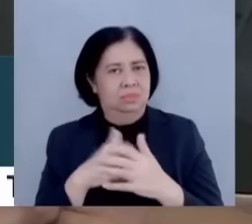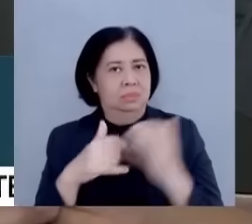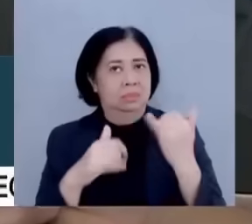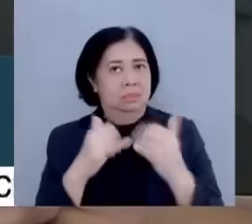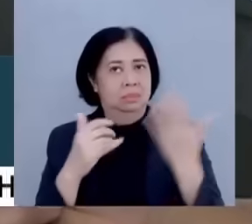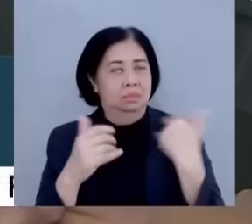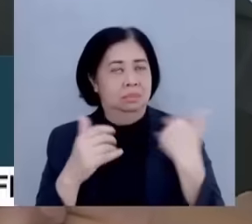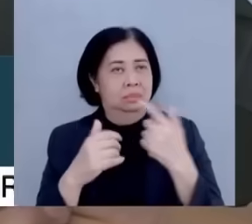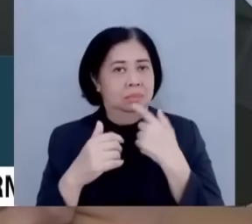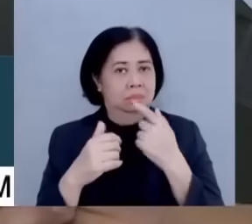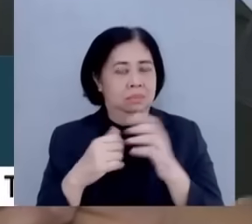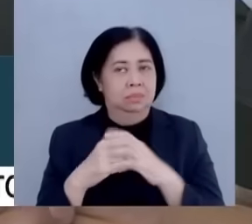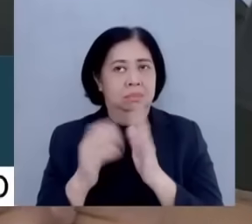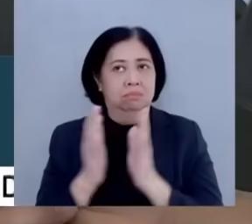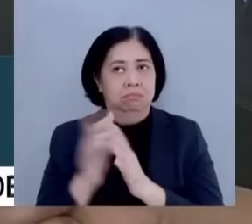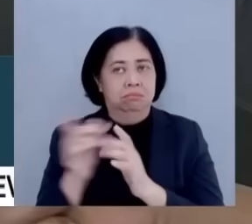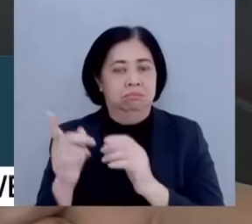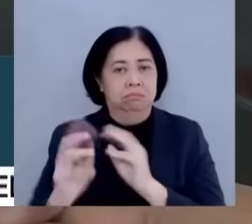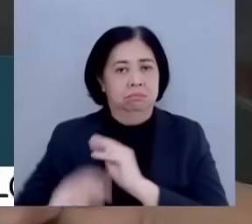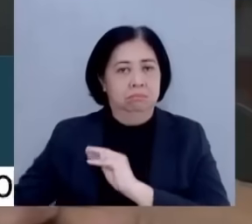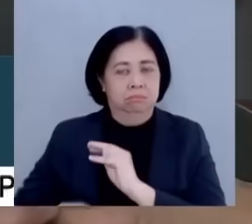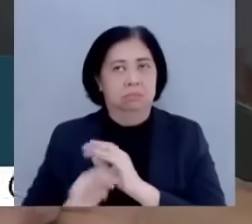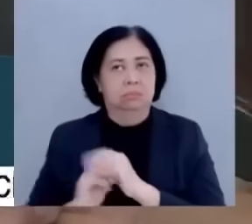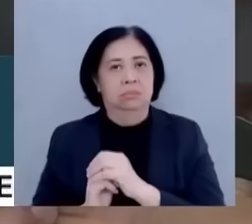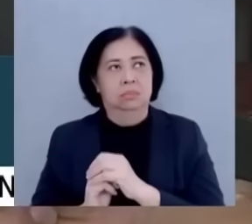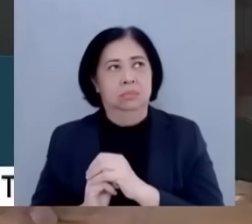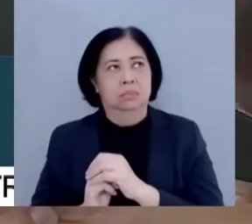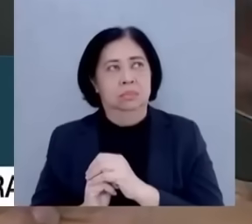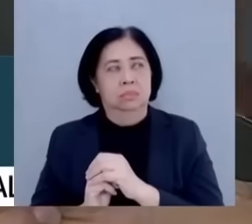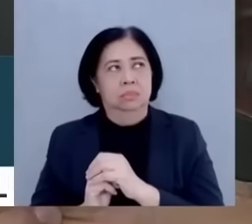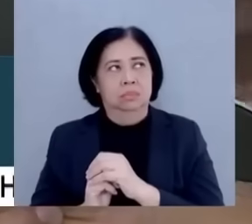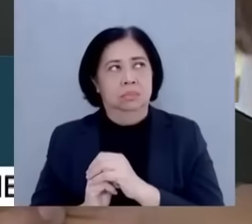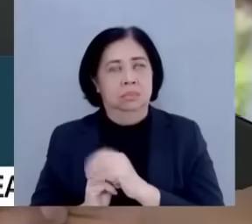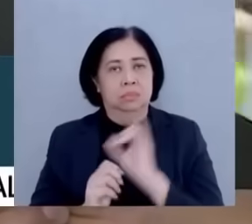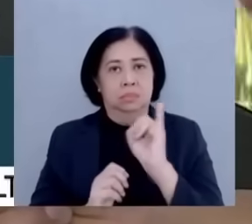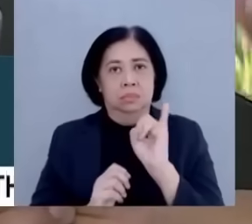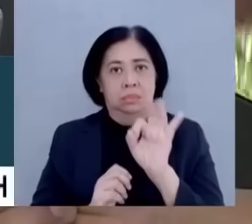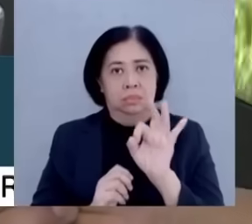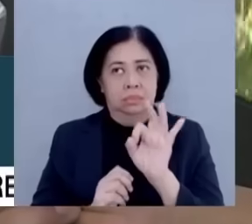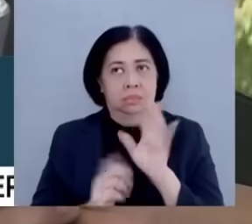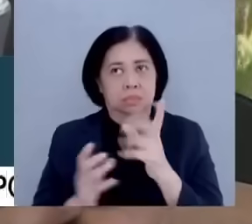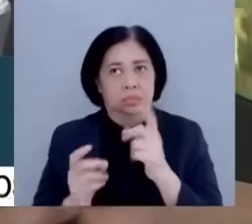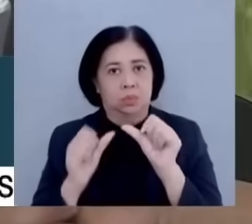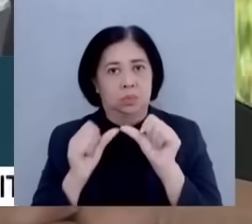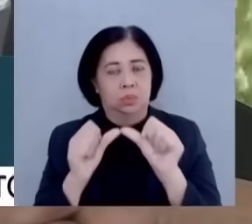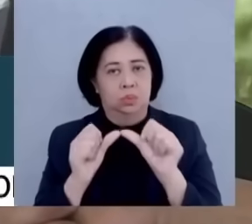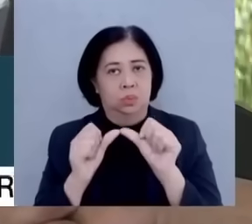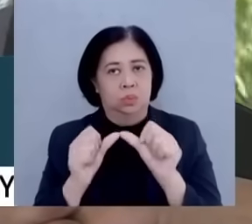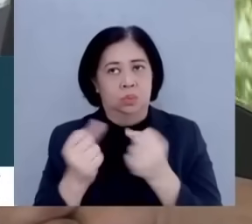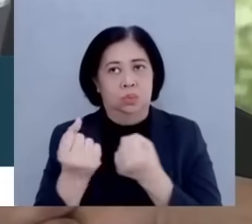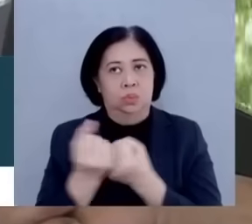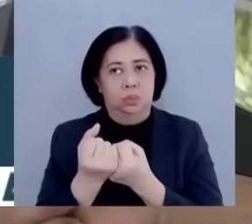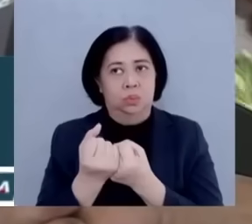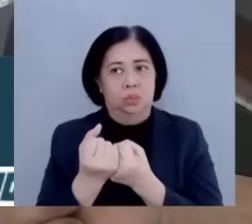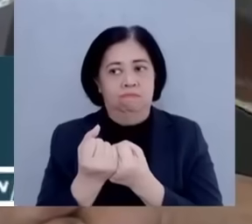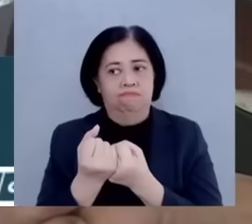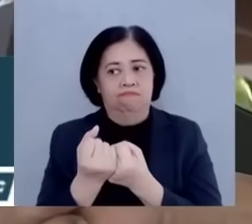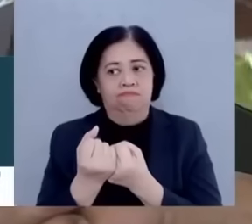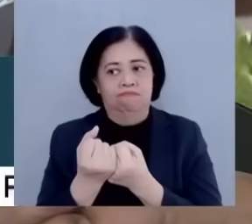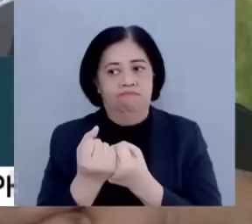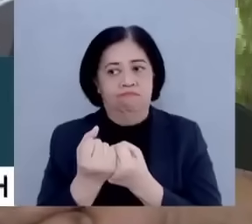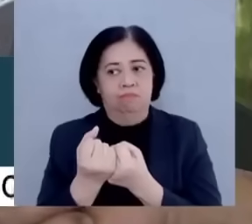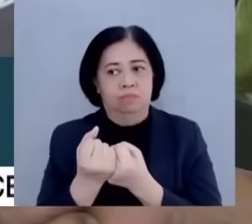he asked the military if they would continue to support